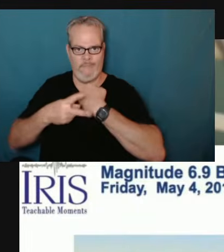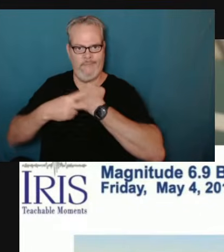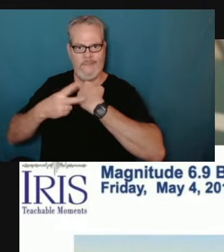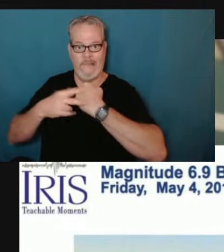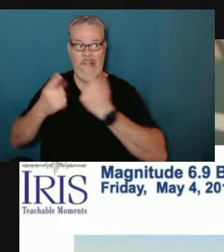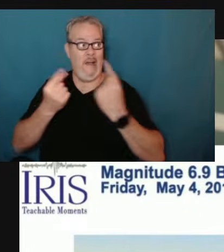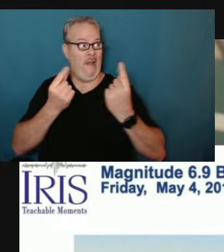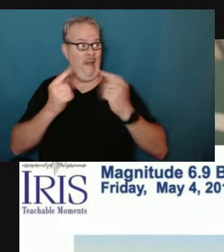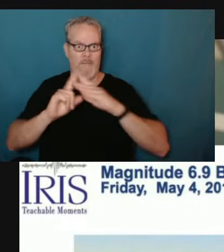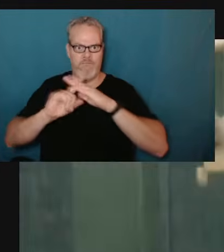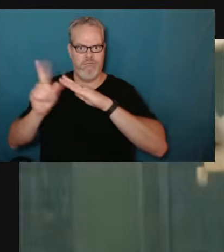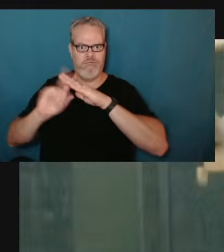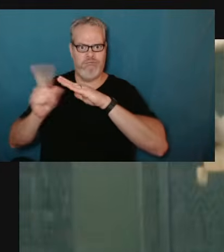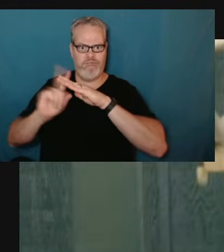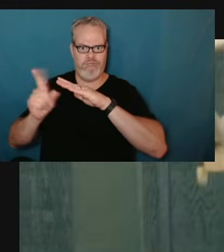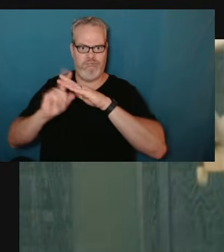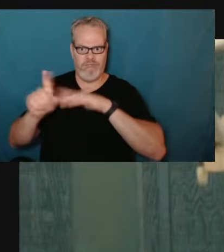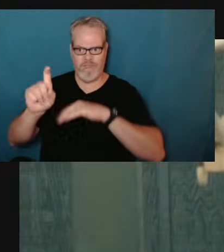Cindy talked about.